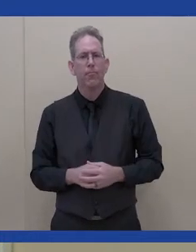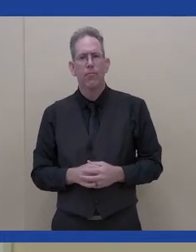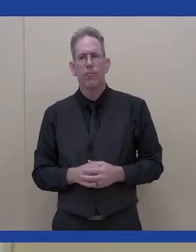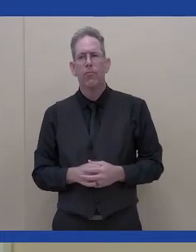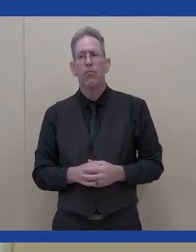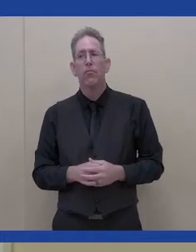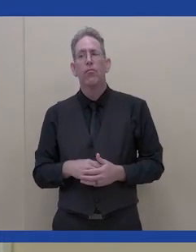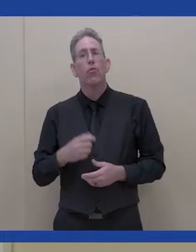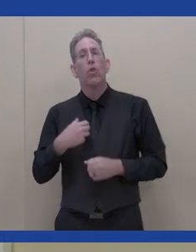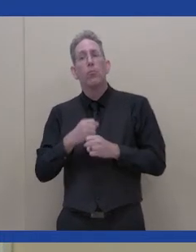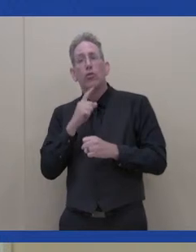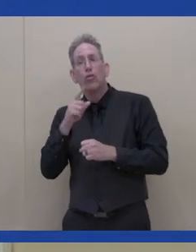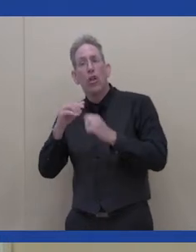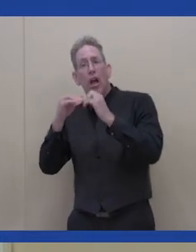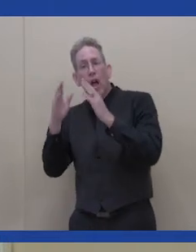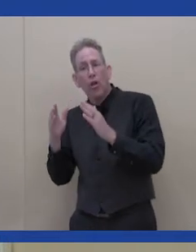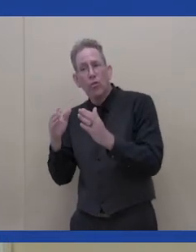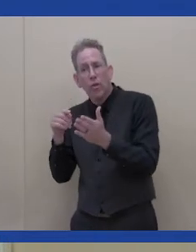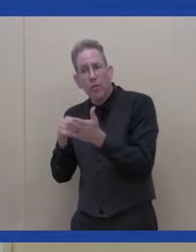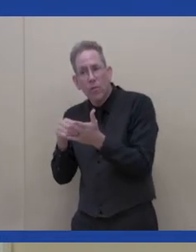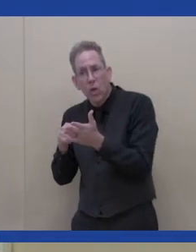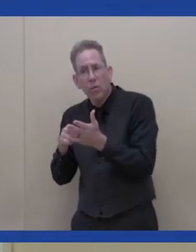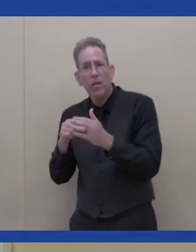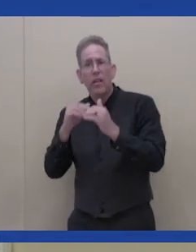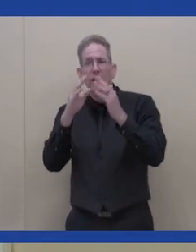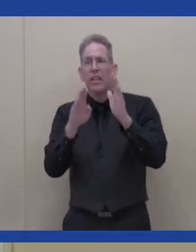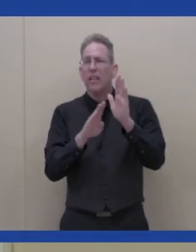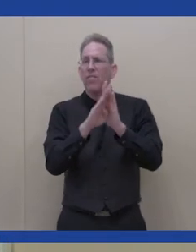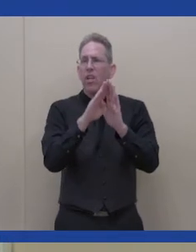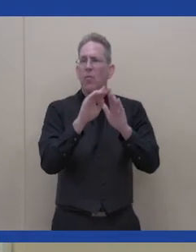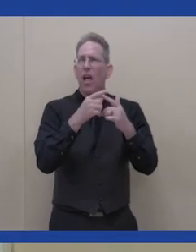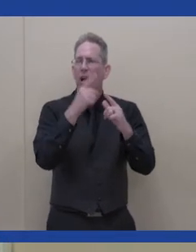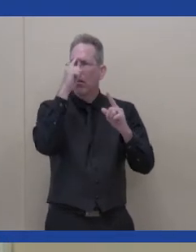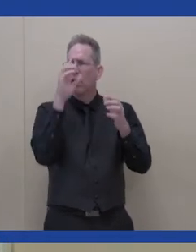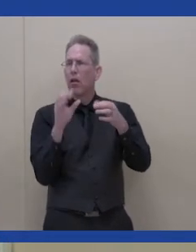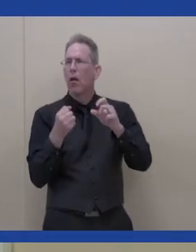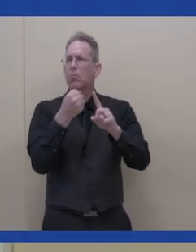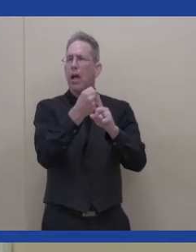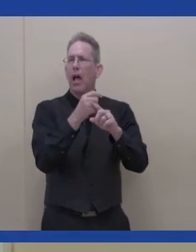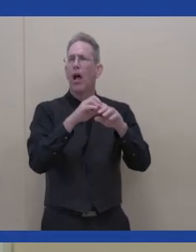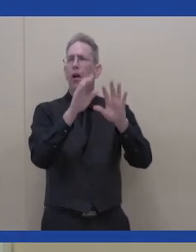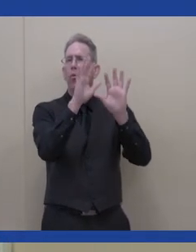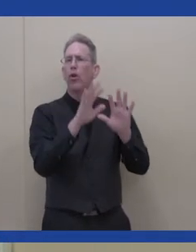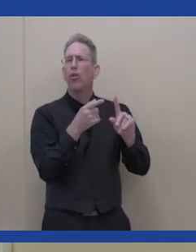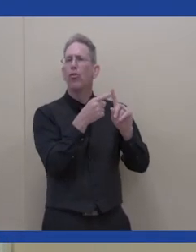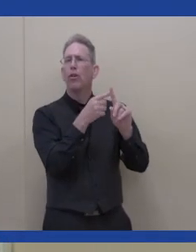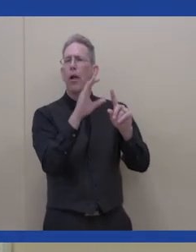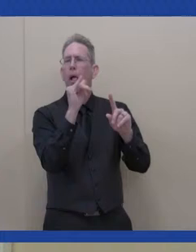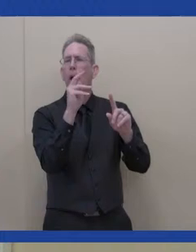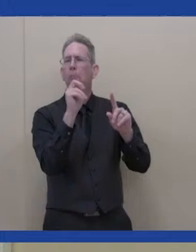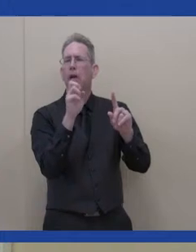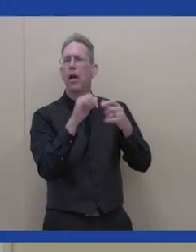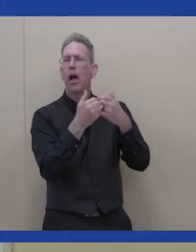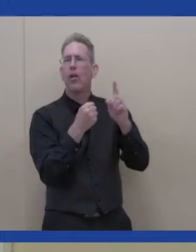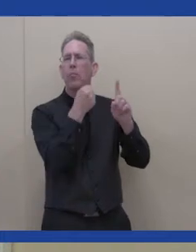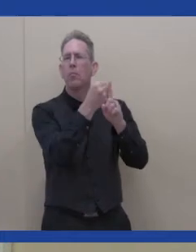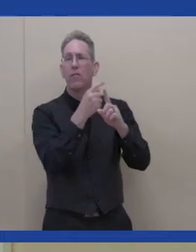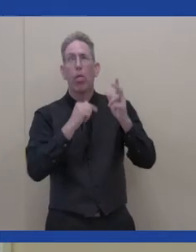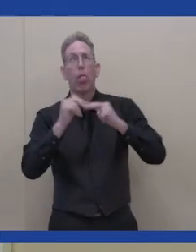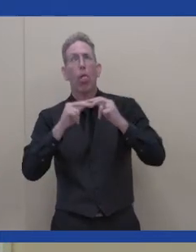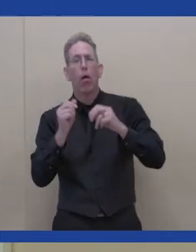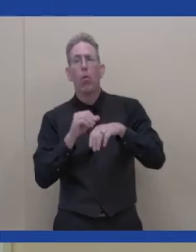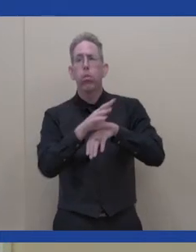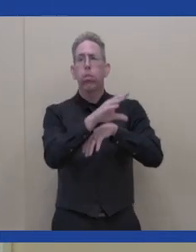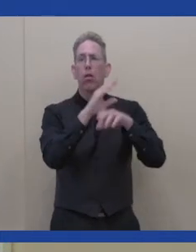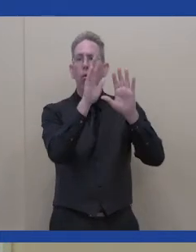and urban development. Together, we can move with the urgency required to combat climate change locally and become a model for